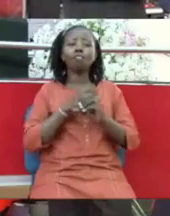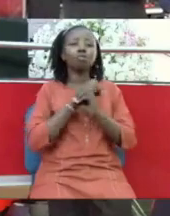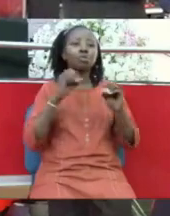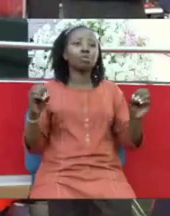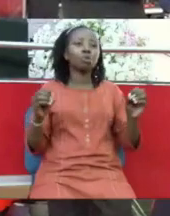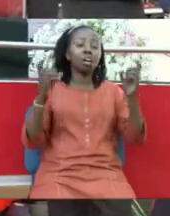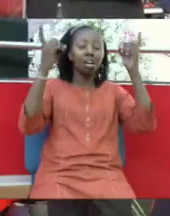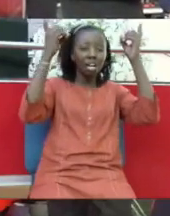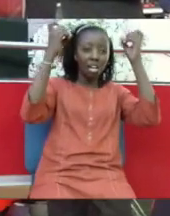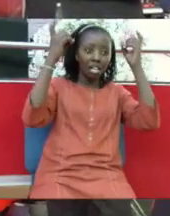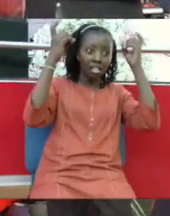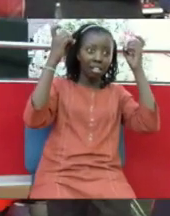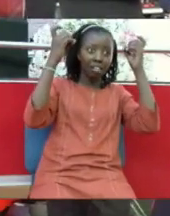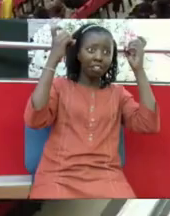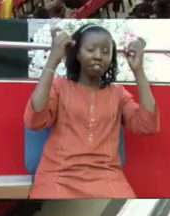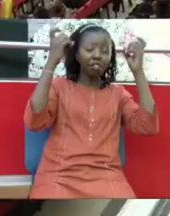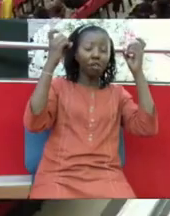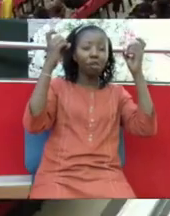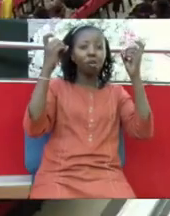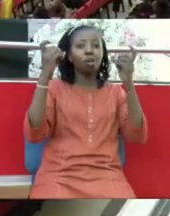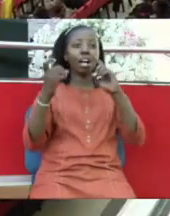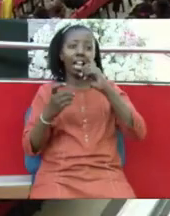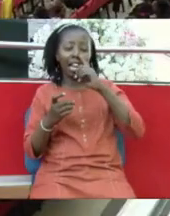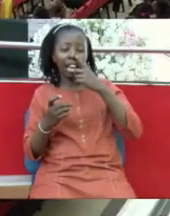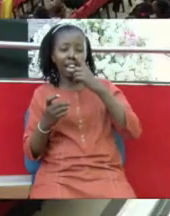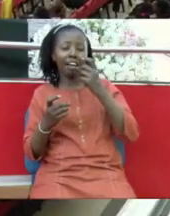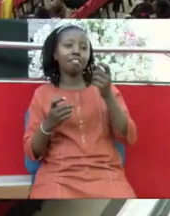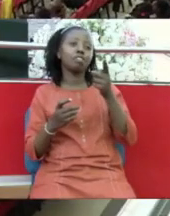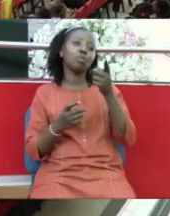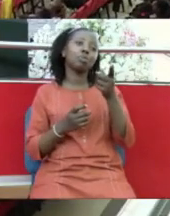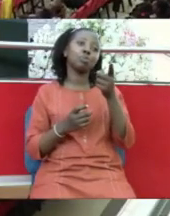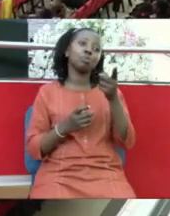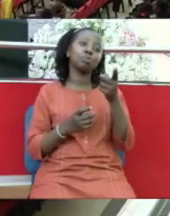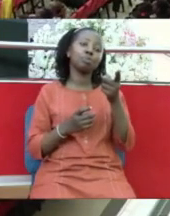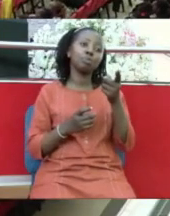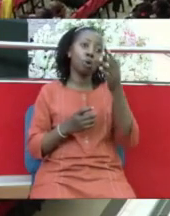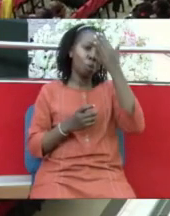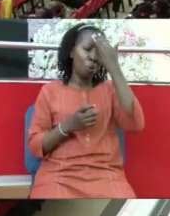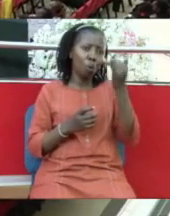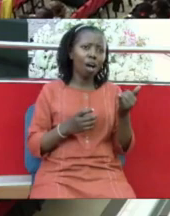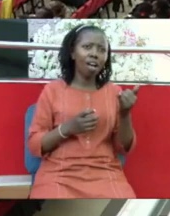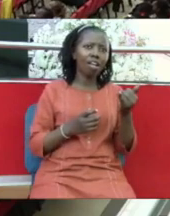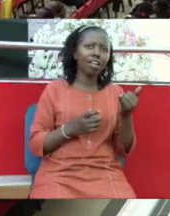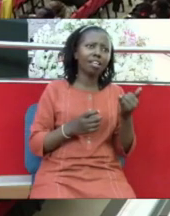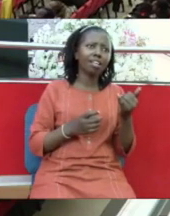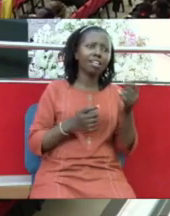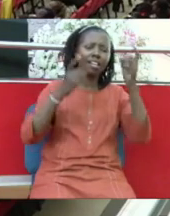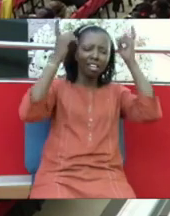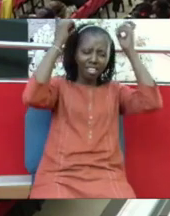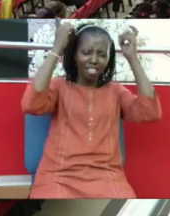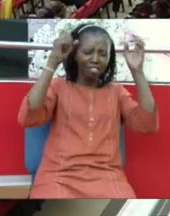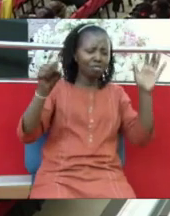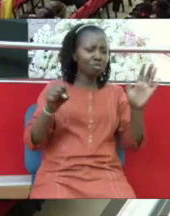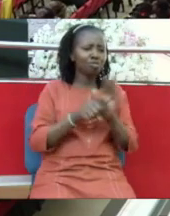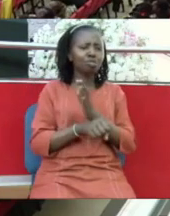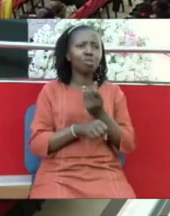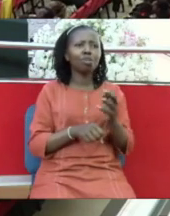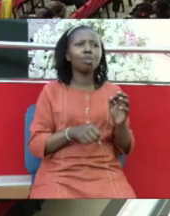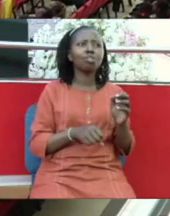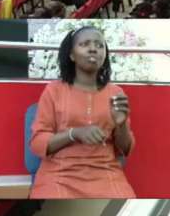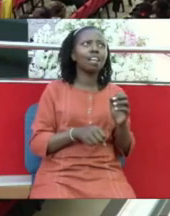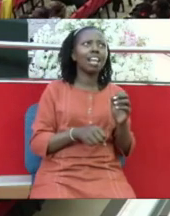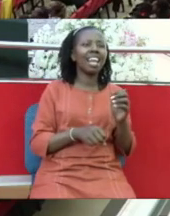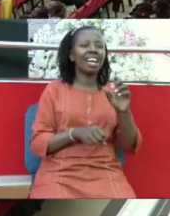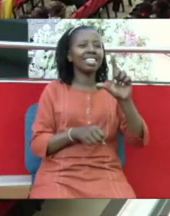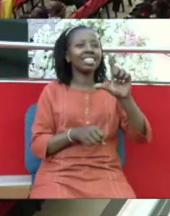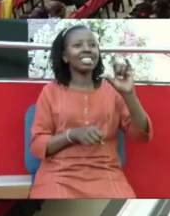will laugh at you. Shetani atakuchekelea. Because he is the father of lies. Kwa sababu yeye ndiye baba wa uongo. He says you are one